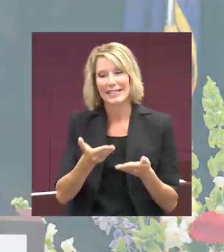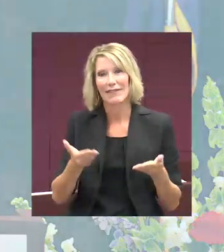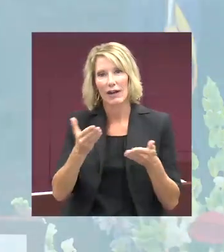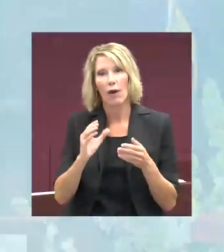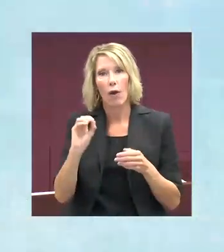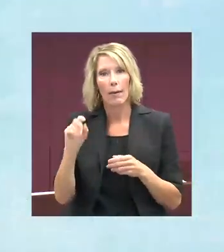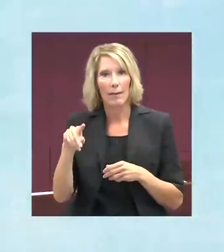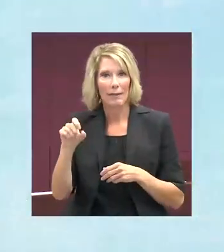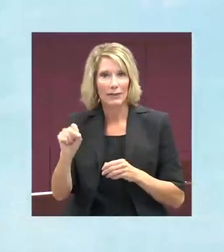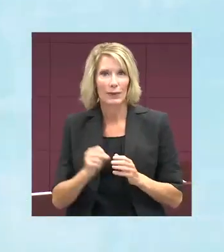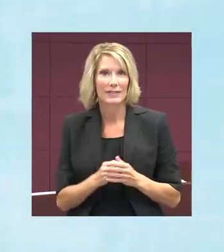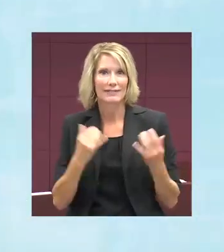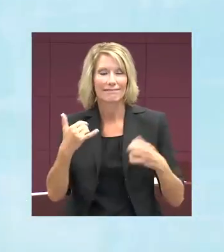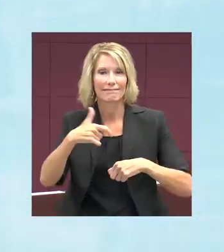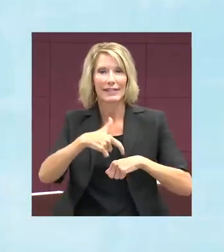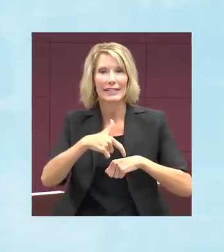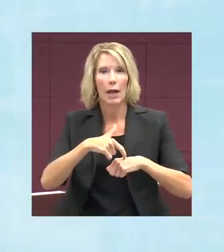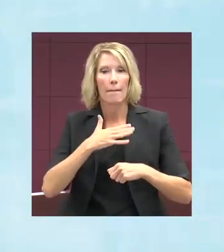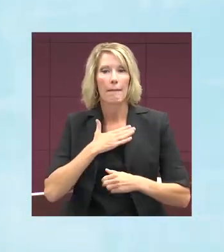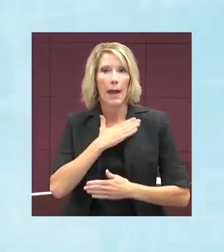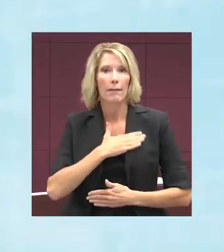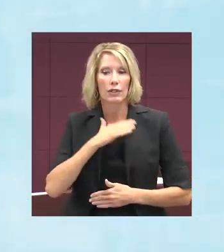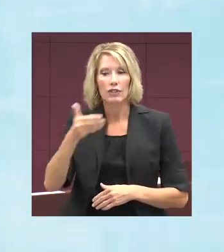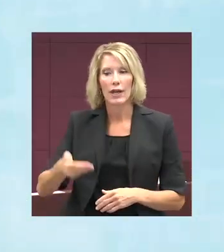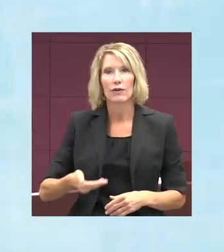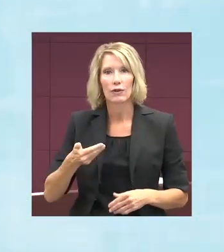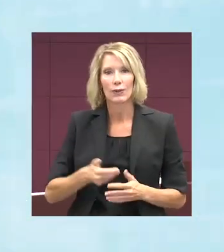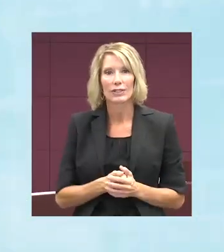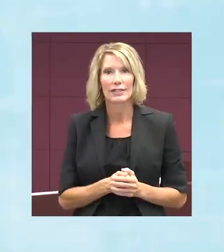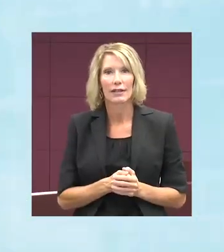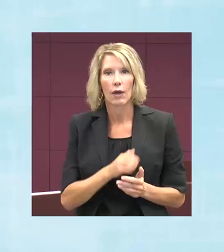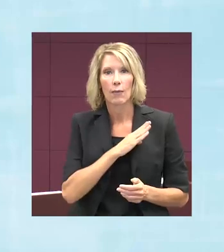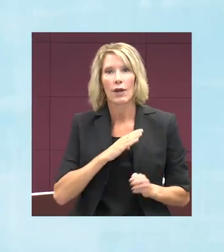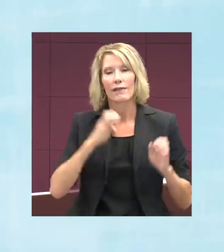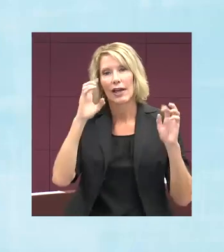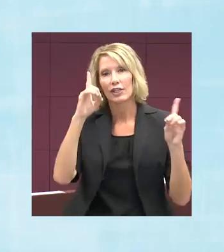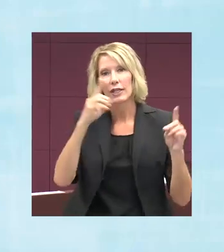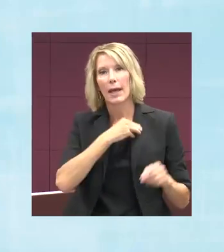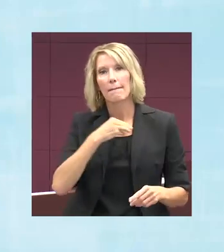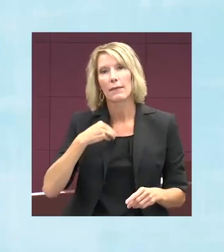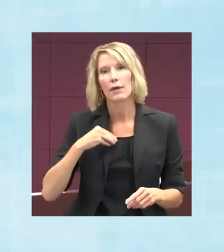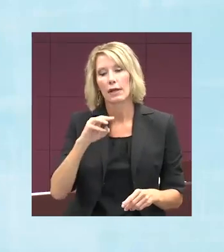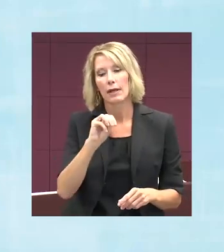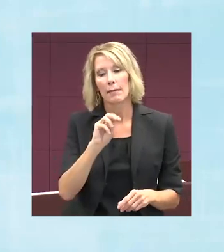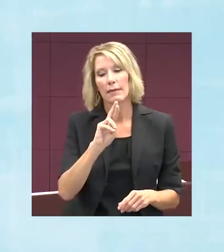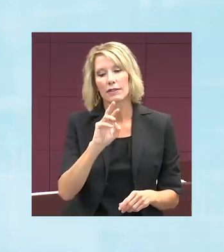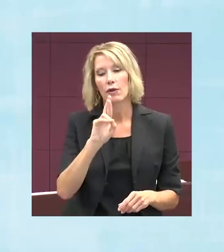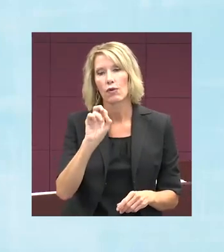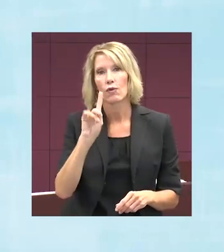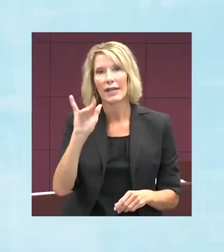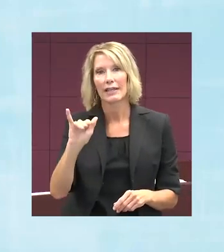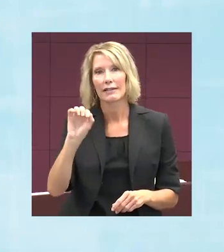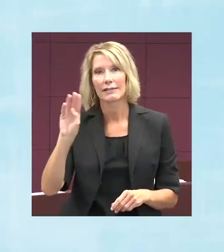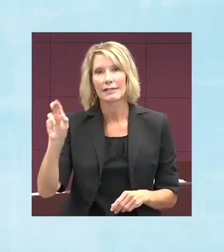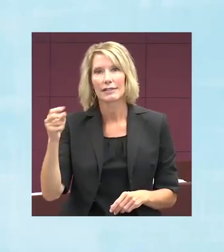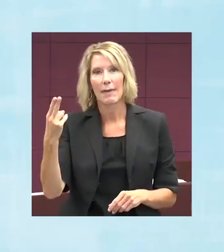Schools. At this time, it is my pleasure to introduce Board of Education member, Mr. Ricky Smith.